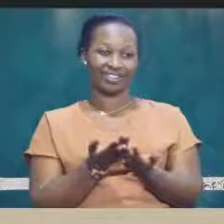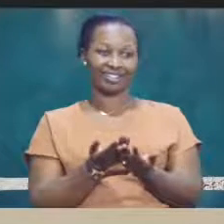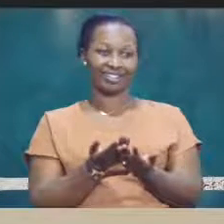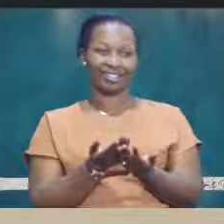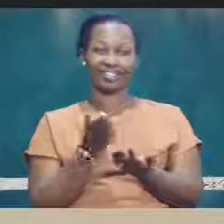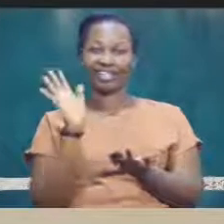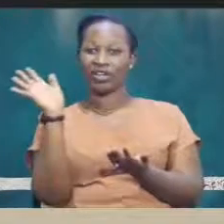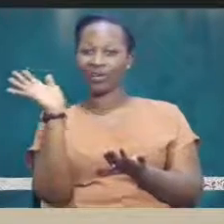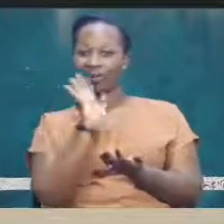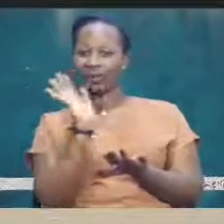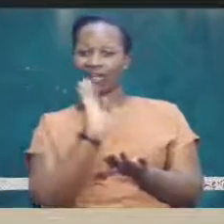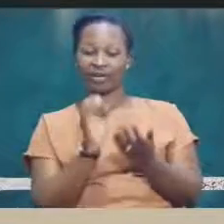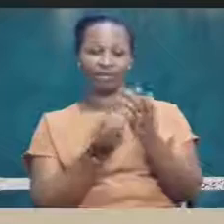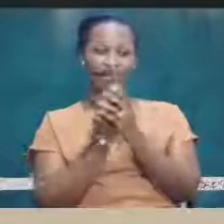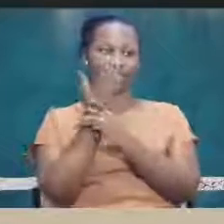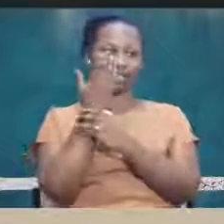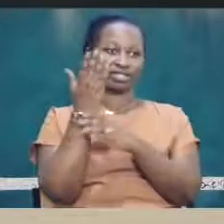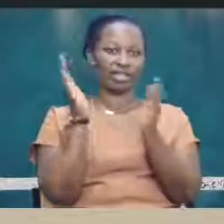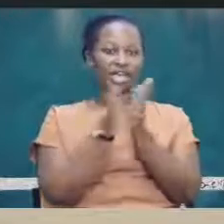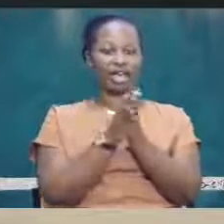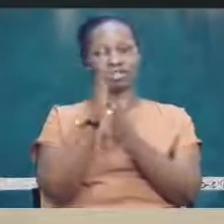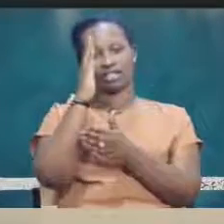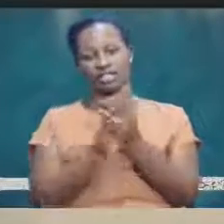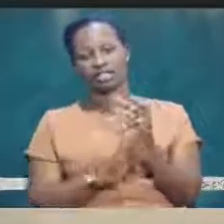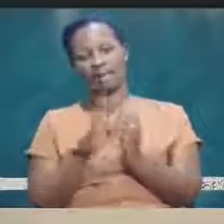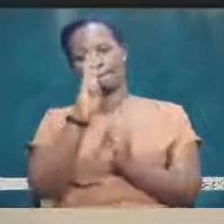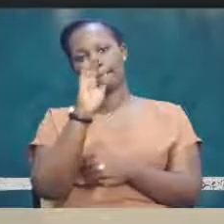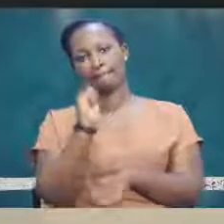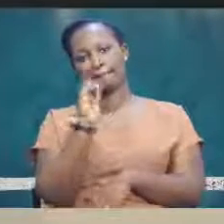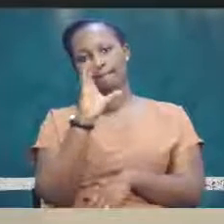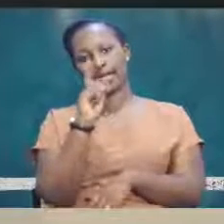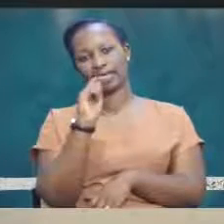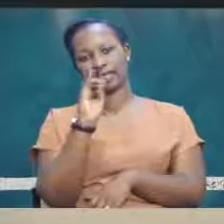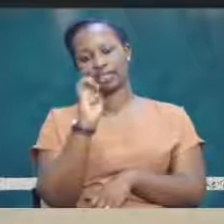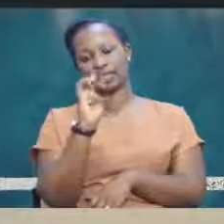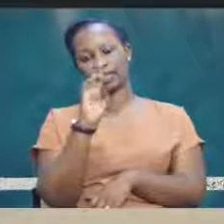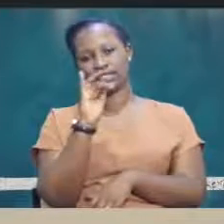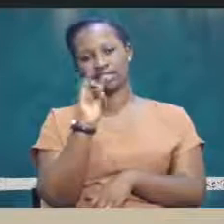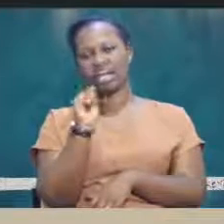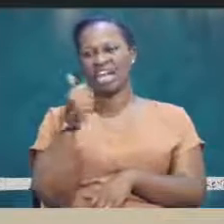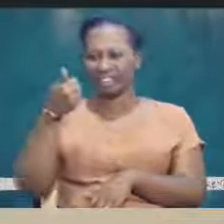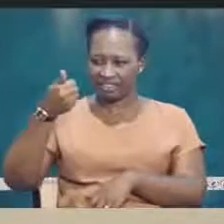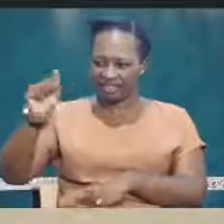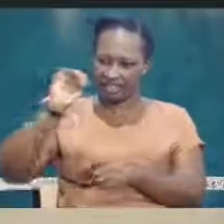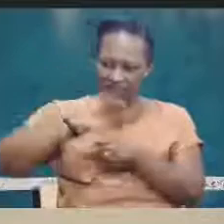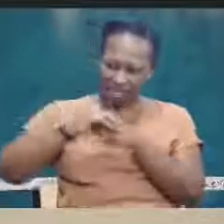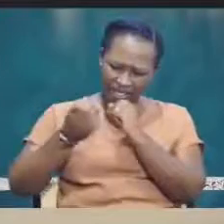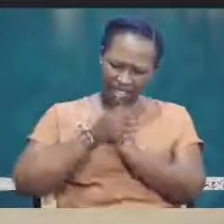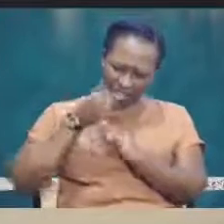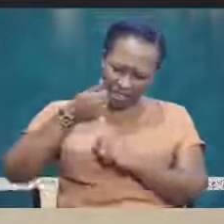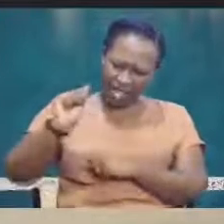Green plants and some bacteria. They make their own food.